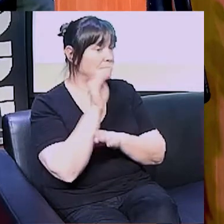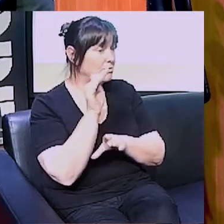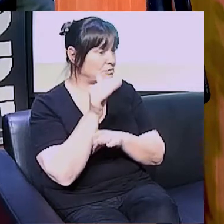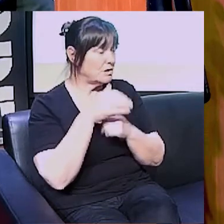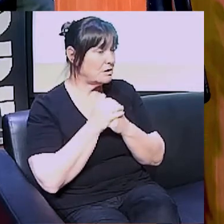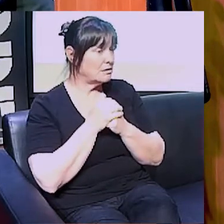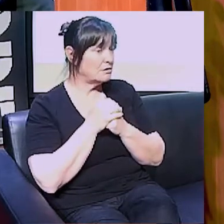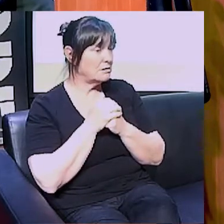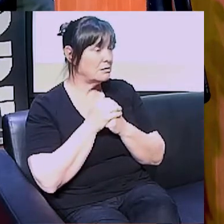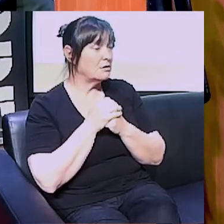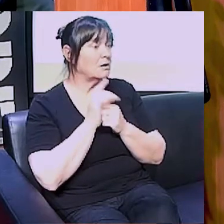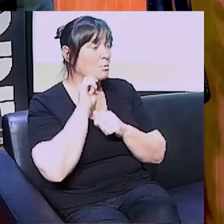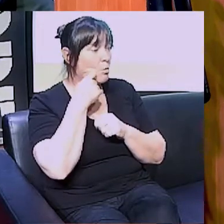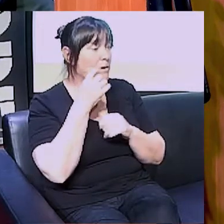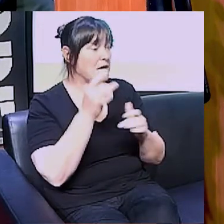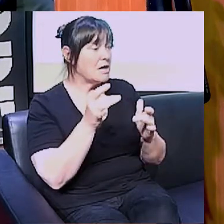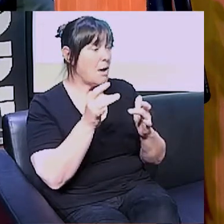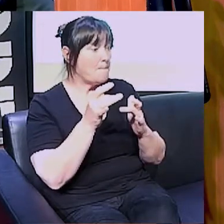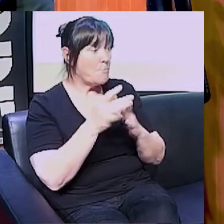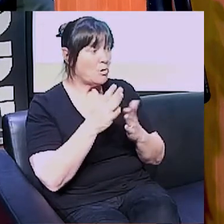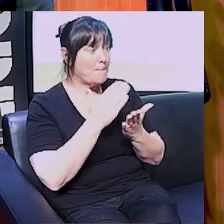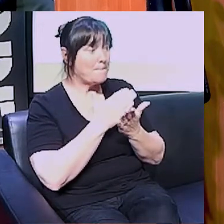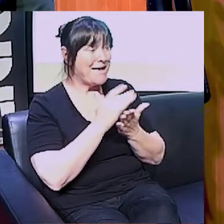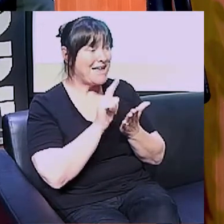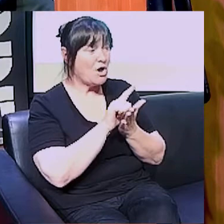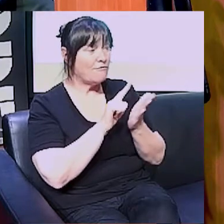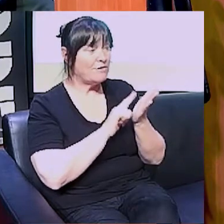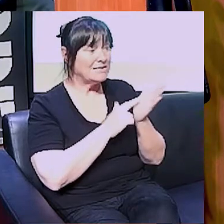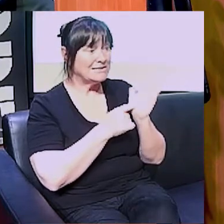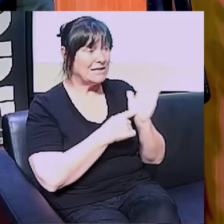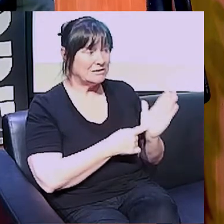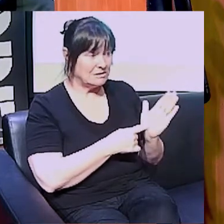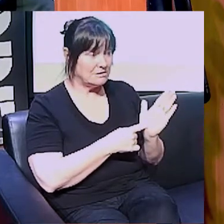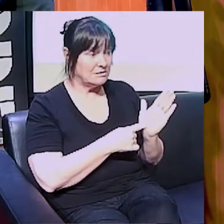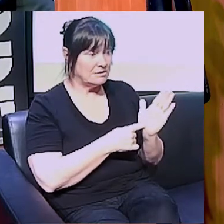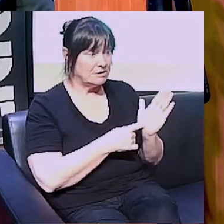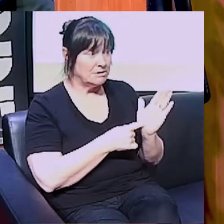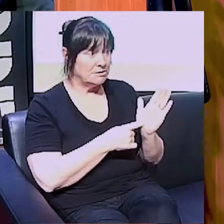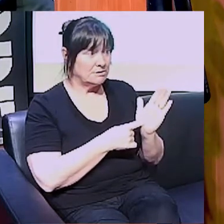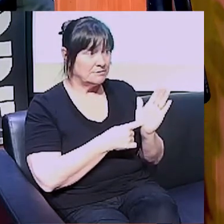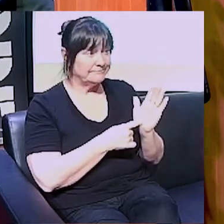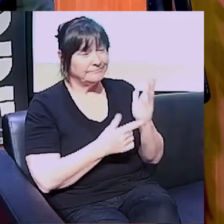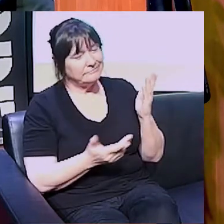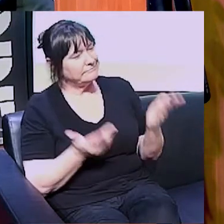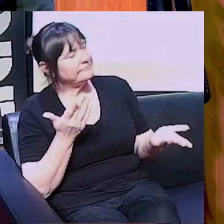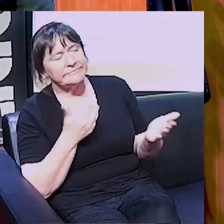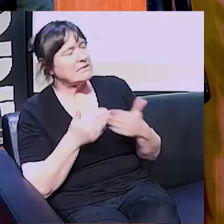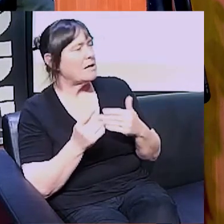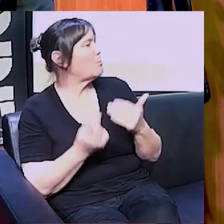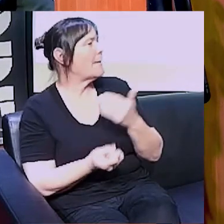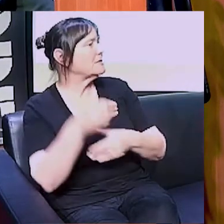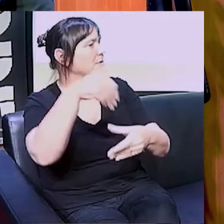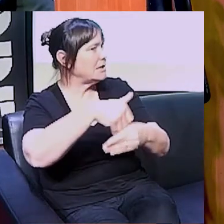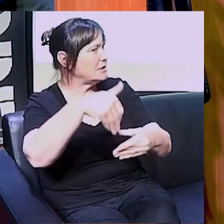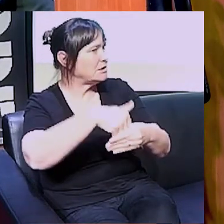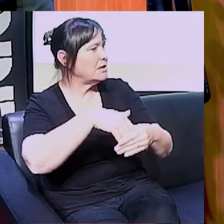I think it's going to be a very, very important part of legislation, whichever way New Zealand falls in, whichever way the election falls in the future. I